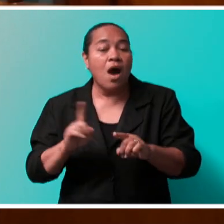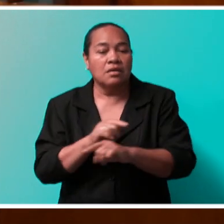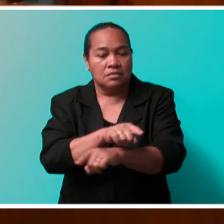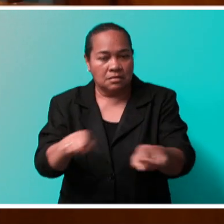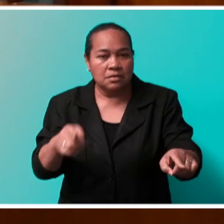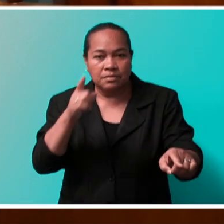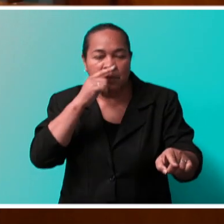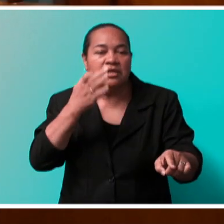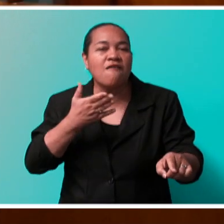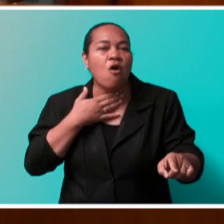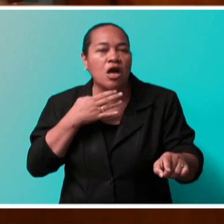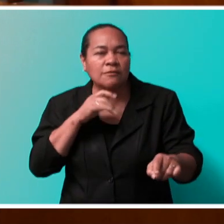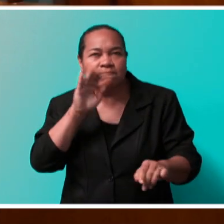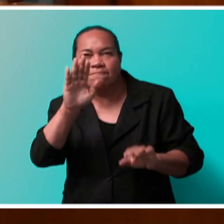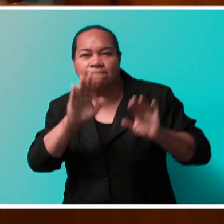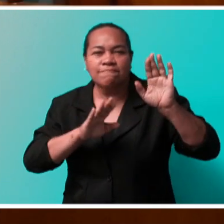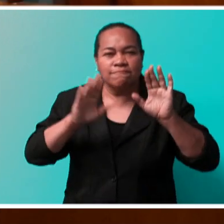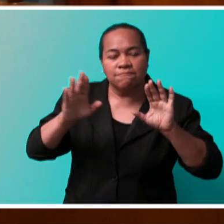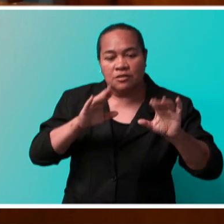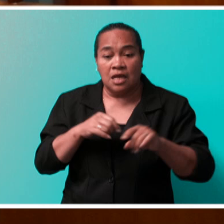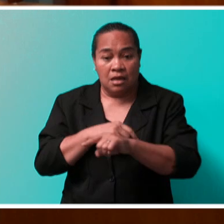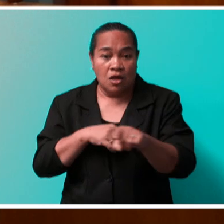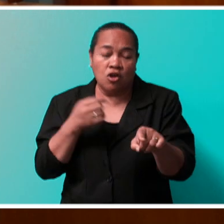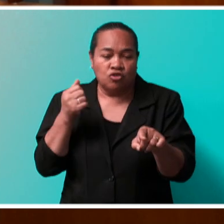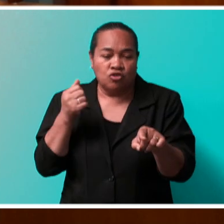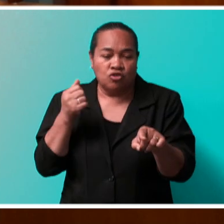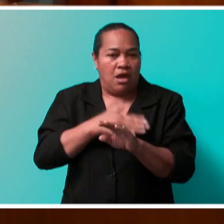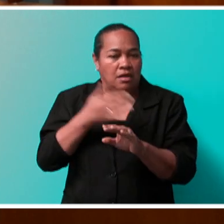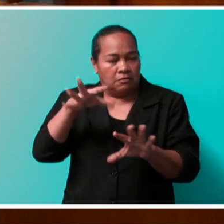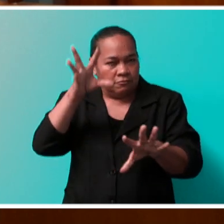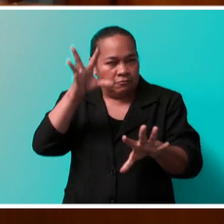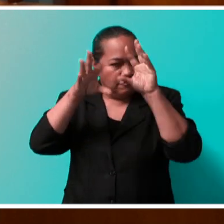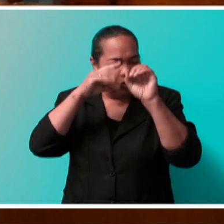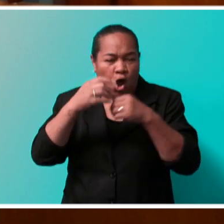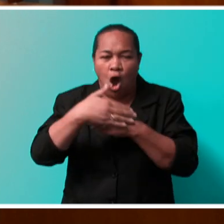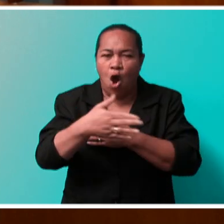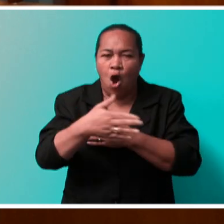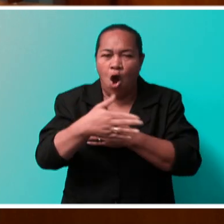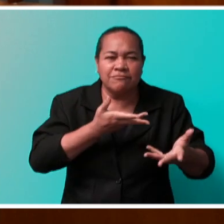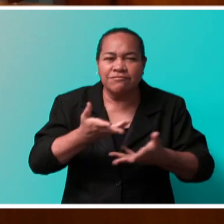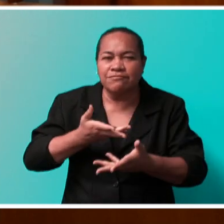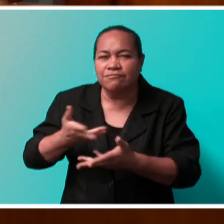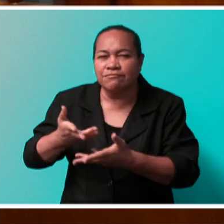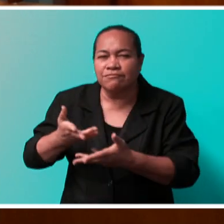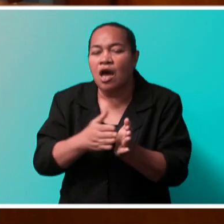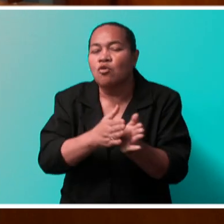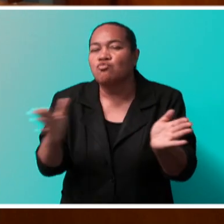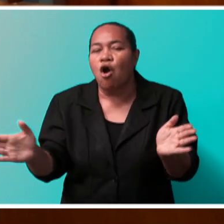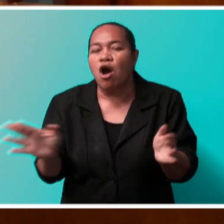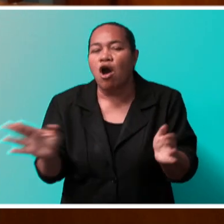people and informed by open dialogue, broad consultation, and